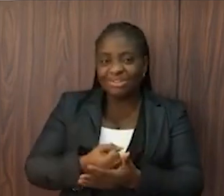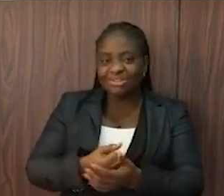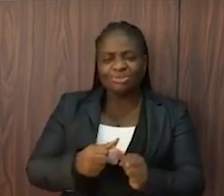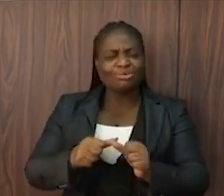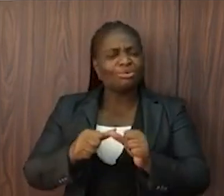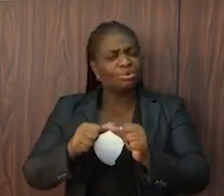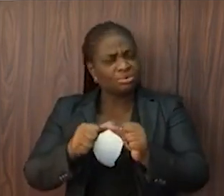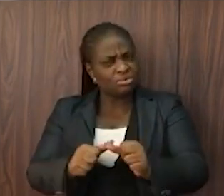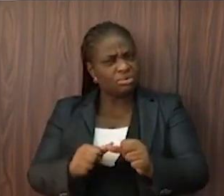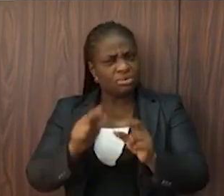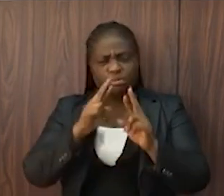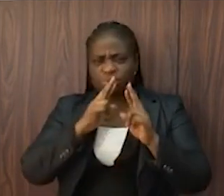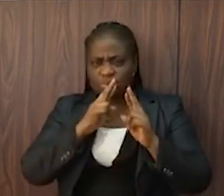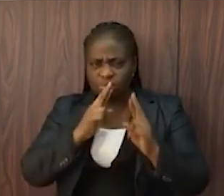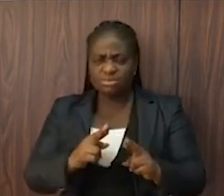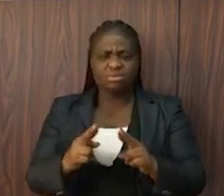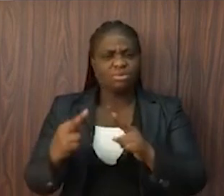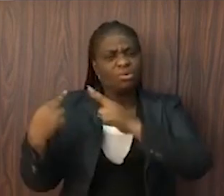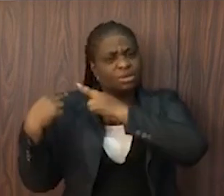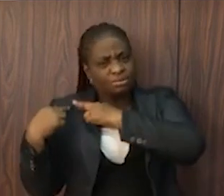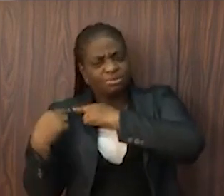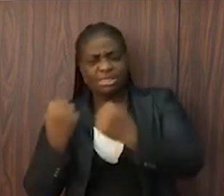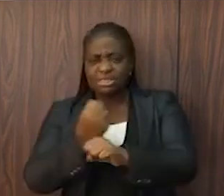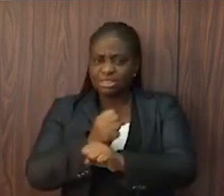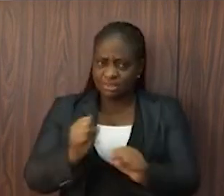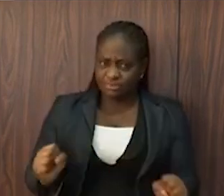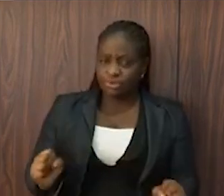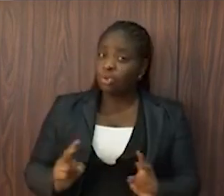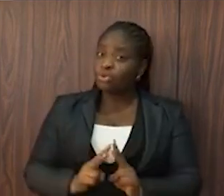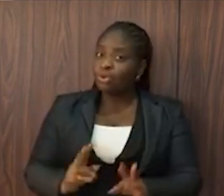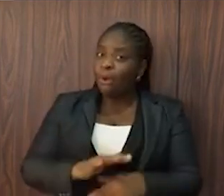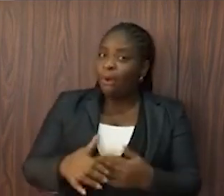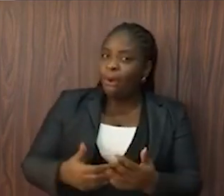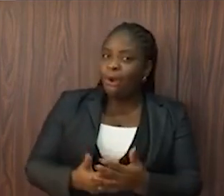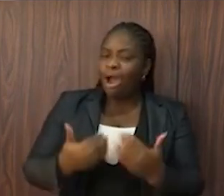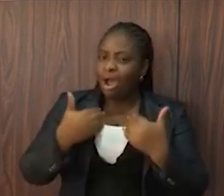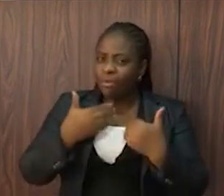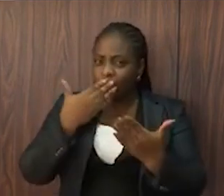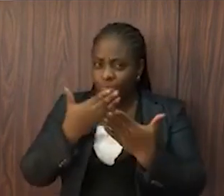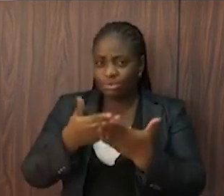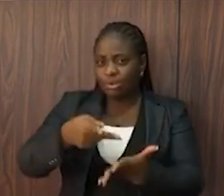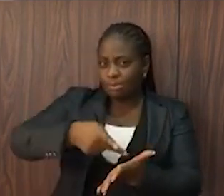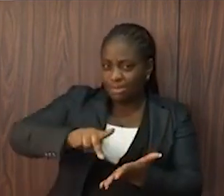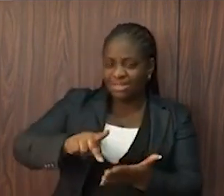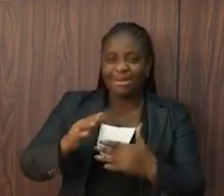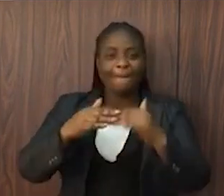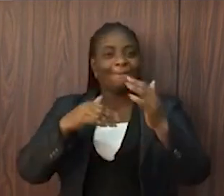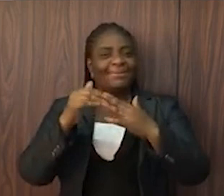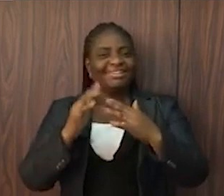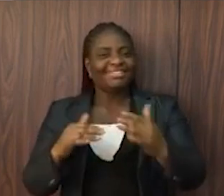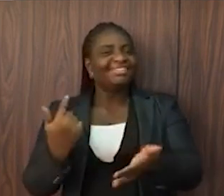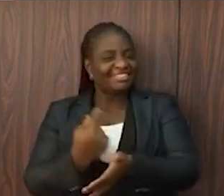continue to live responsibly and safely so we can all play our part in building Mother